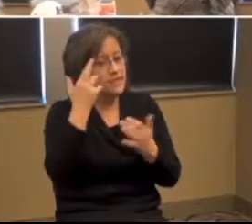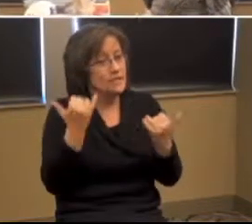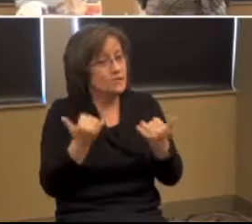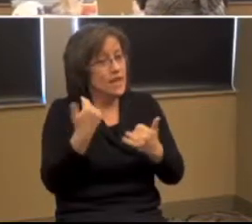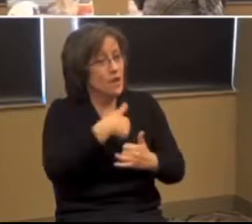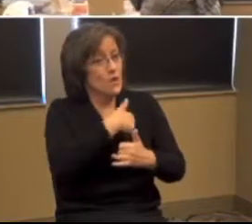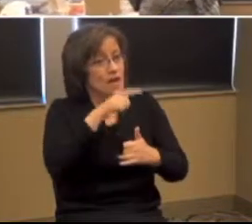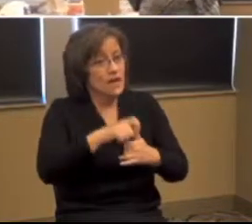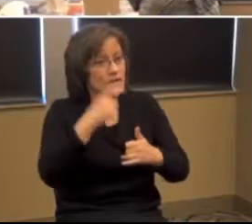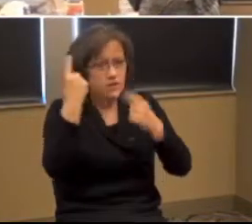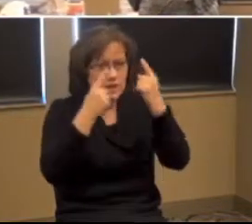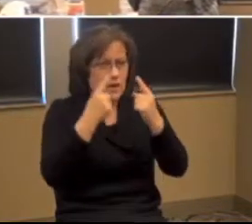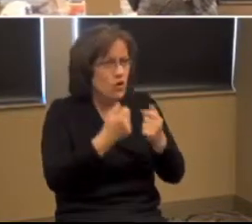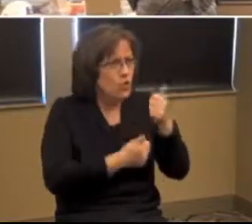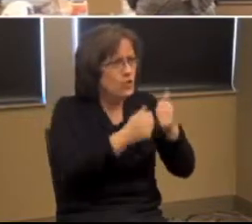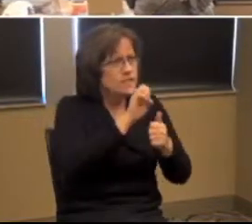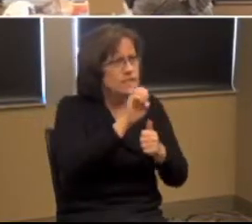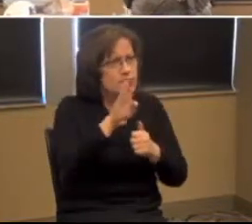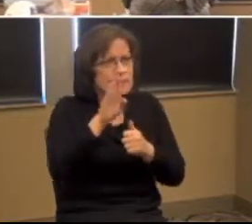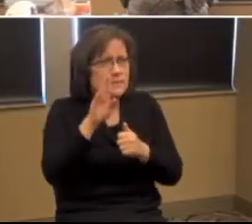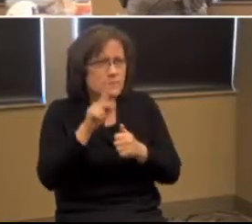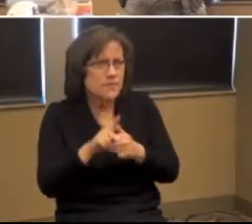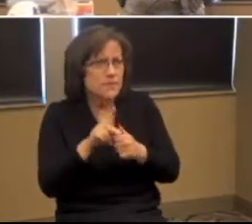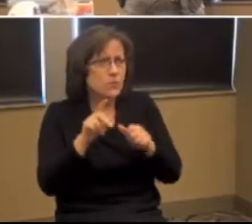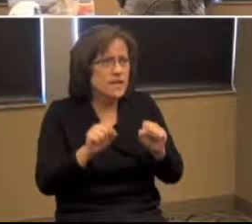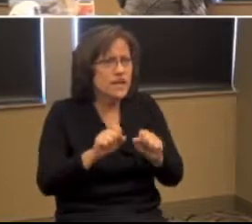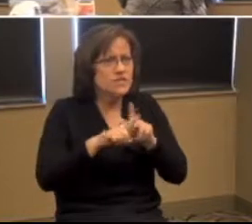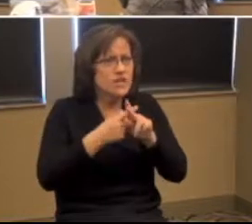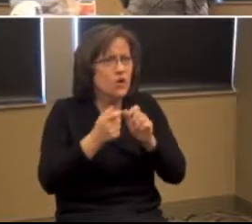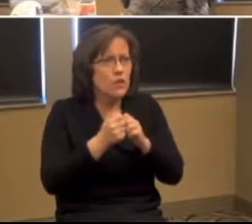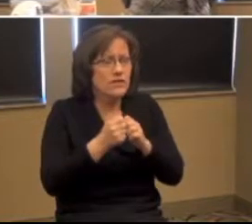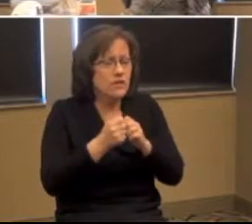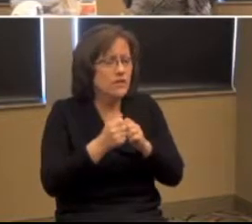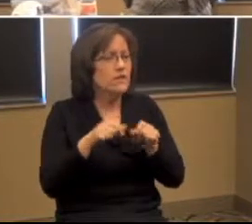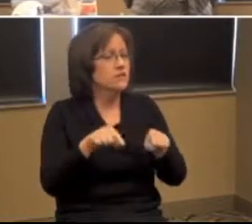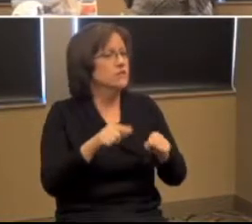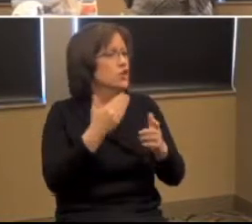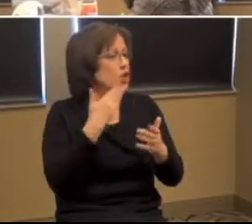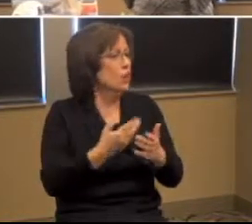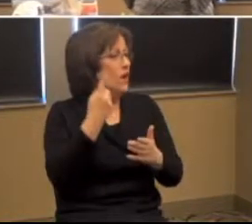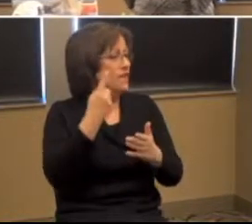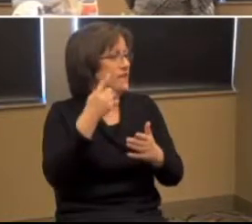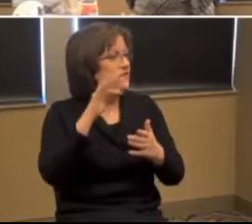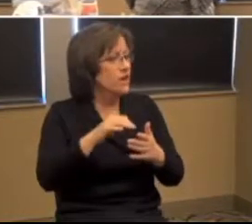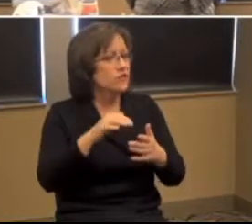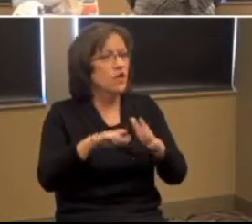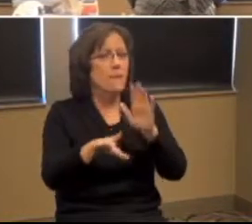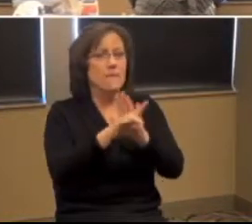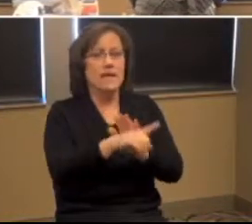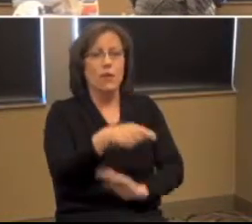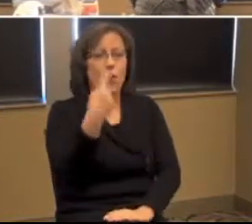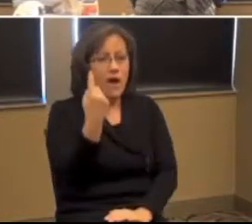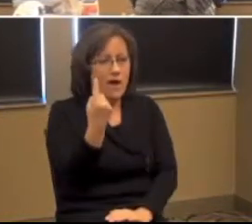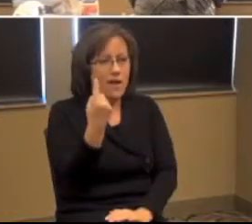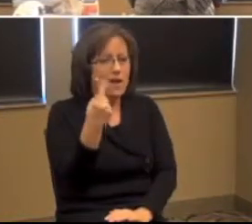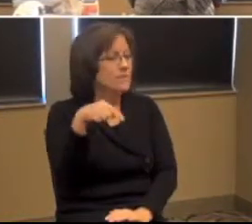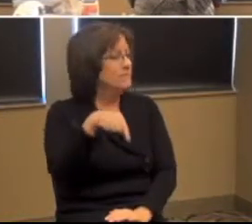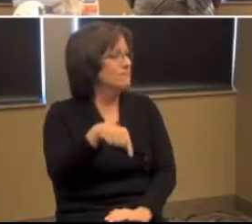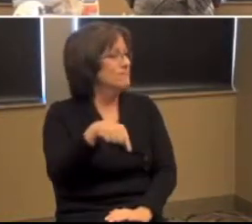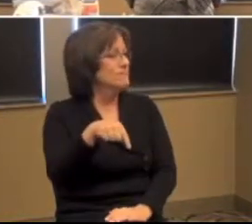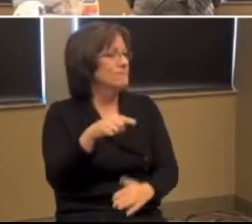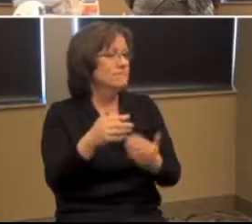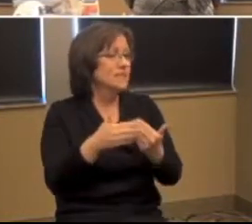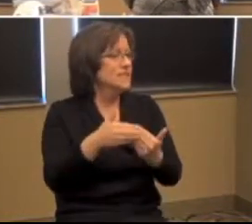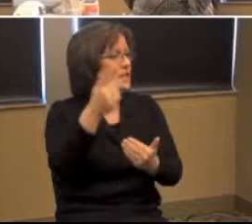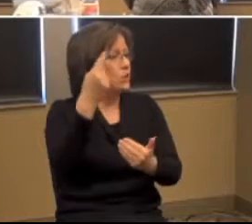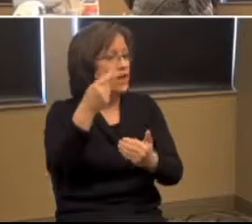which evidence-based practice can we start with, this is a good one to start with. If you needed to pick one evidence-based practice, this is an easy one that